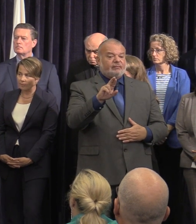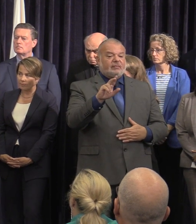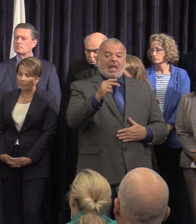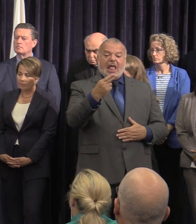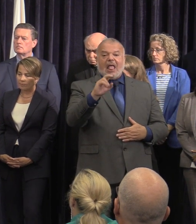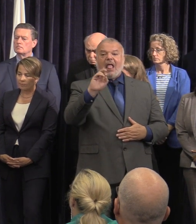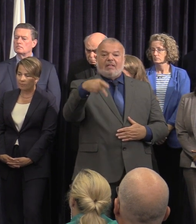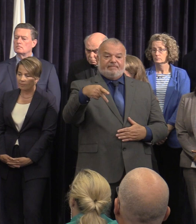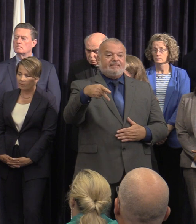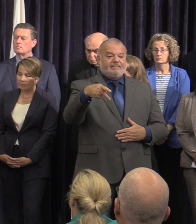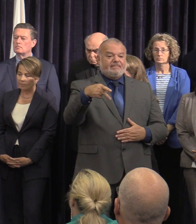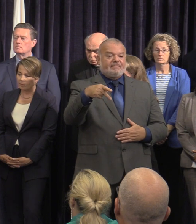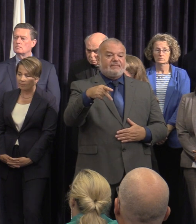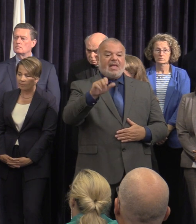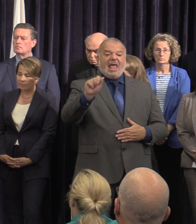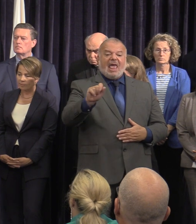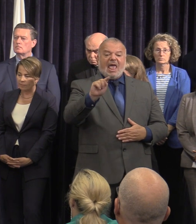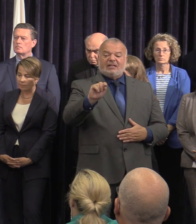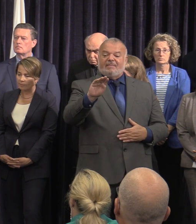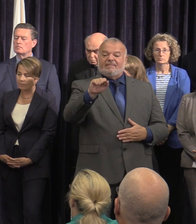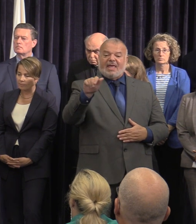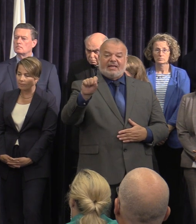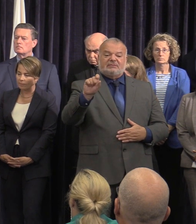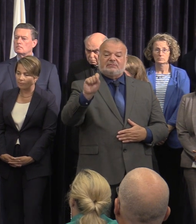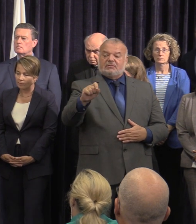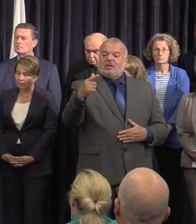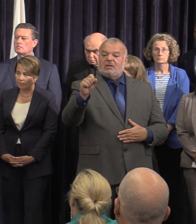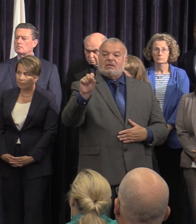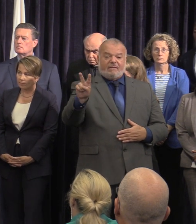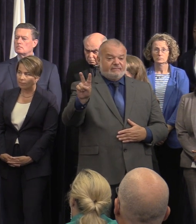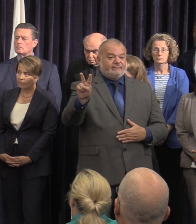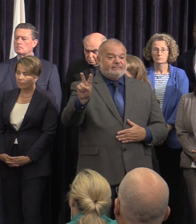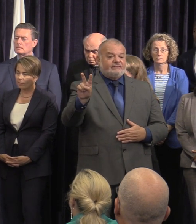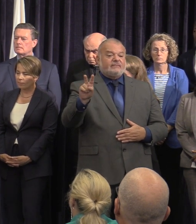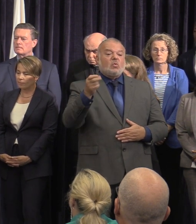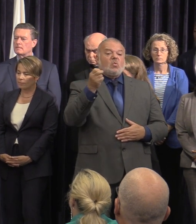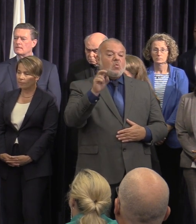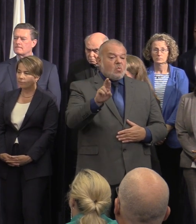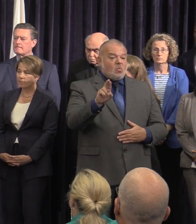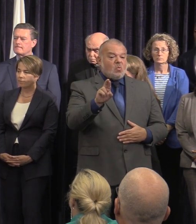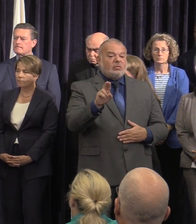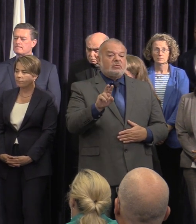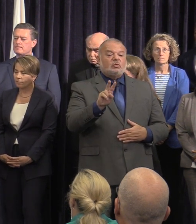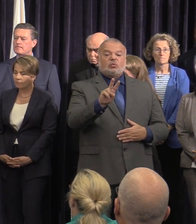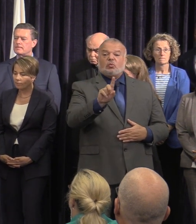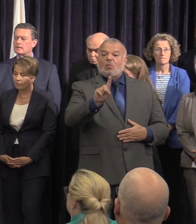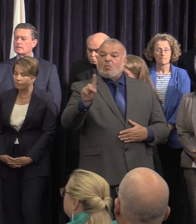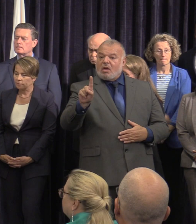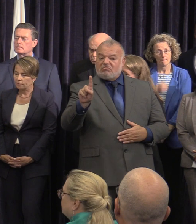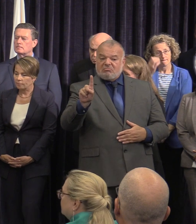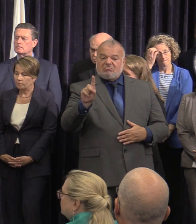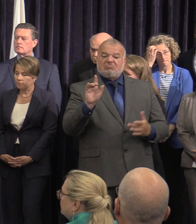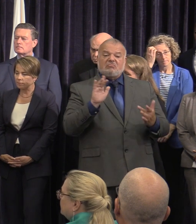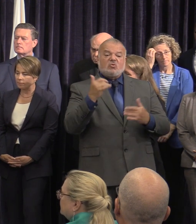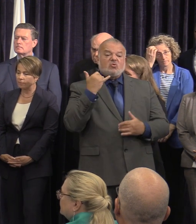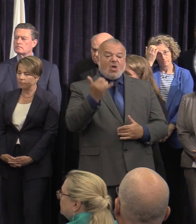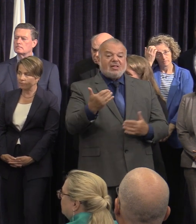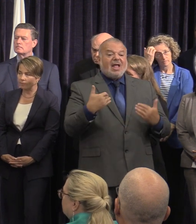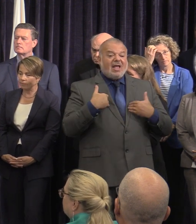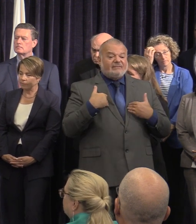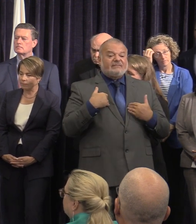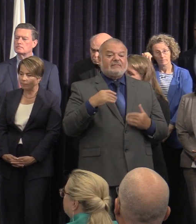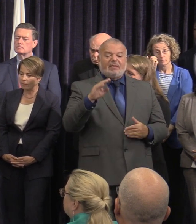shelterhelp@mass.gov, or you can dial our 211 system. We've got MEMA connected and ramped up to help with recognizing